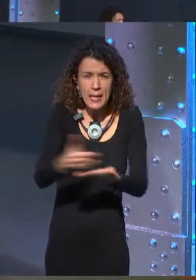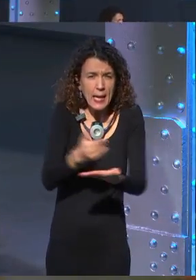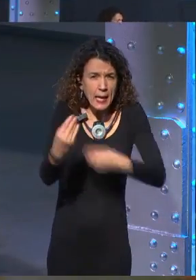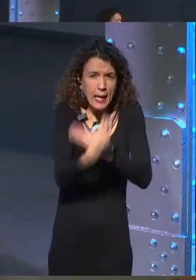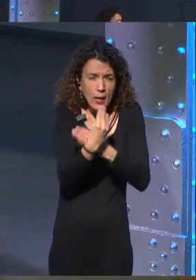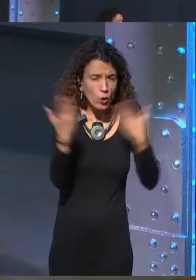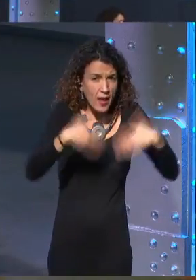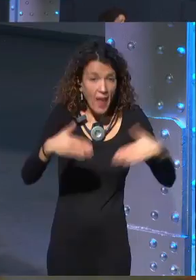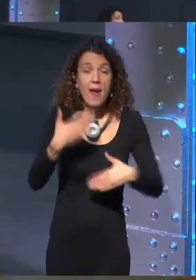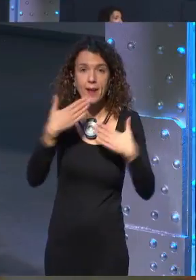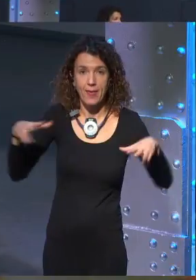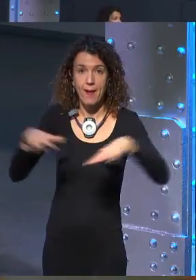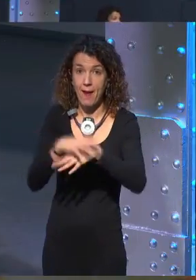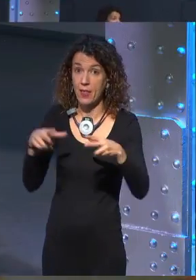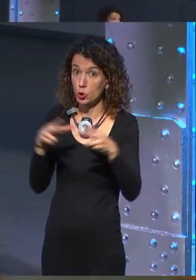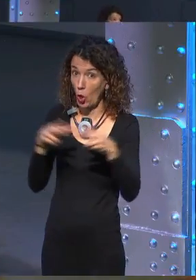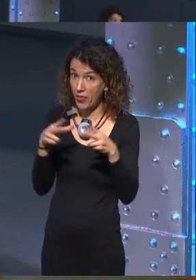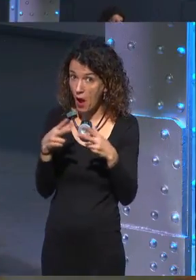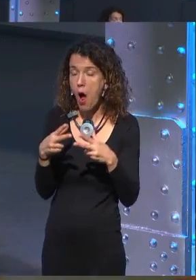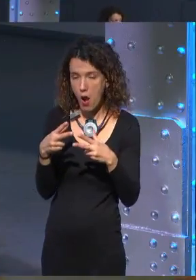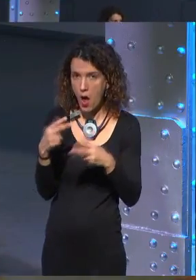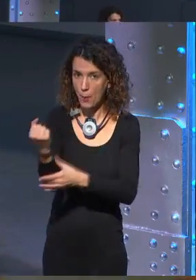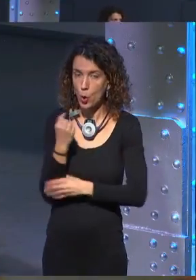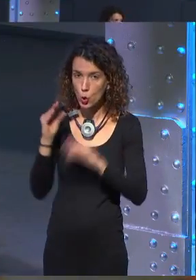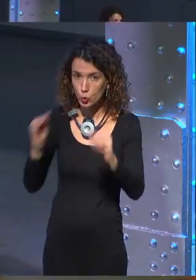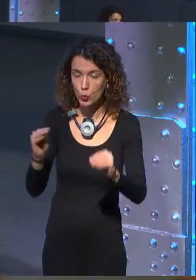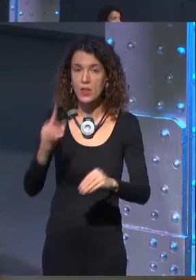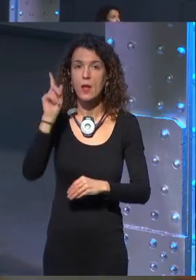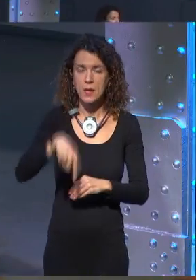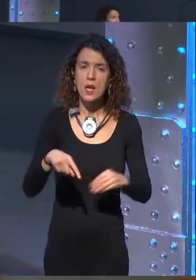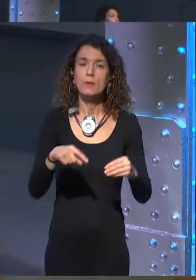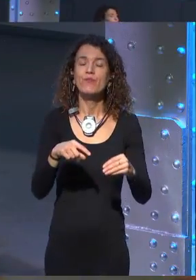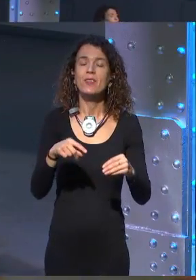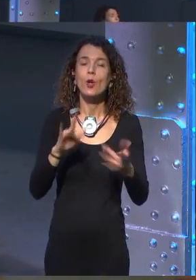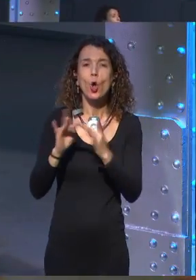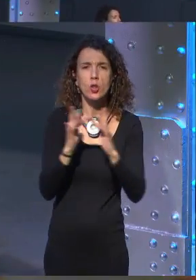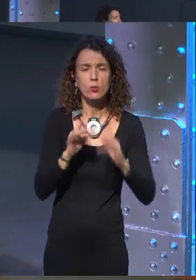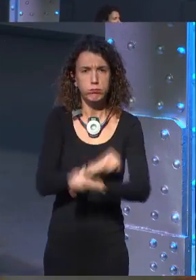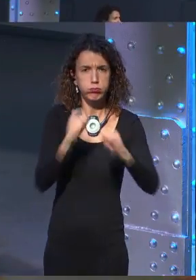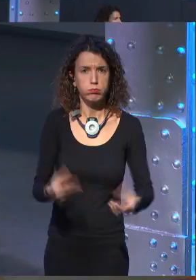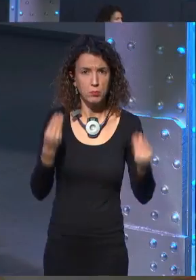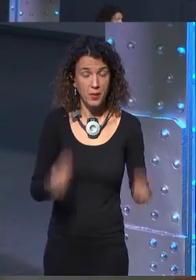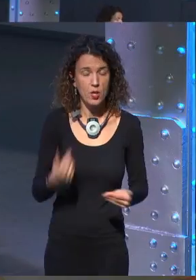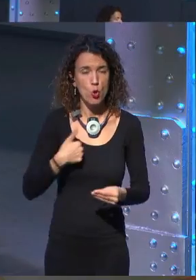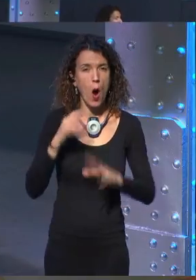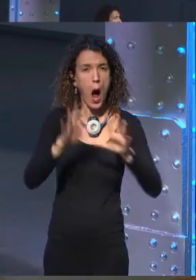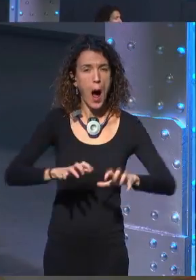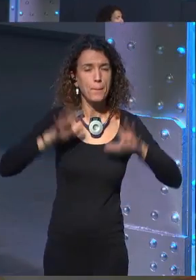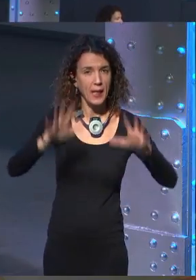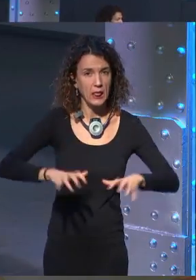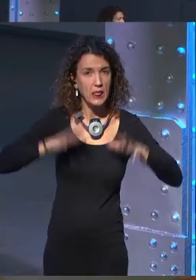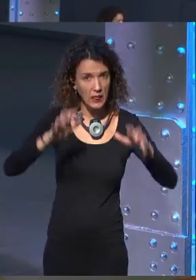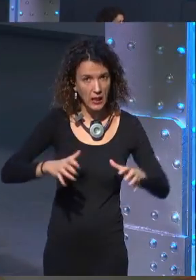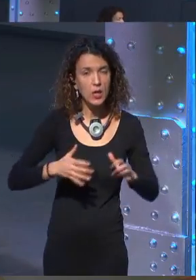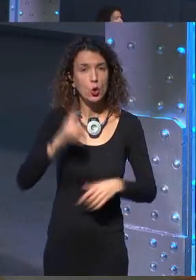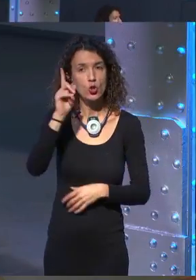of social and digital media, all on the back of solid relationships. And what I learned along the way is social is a